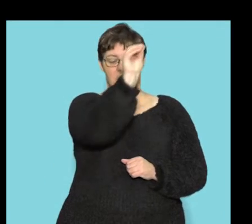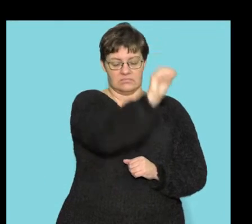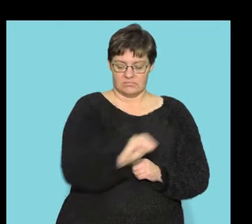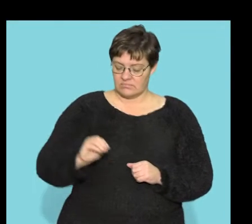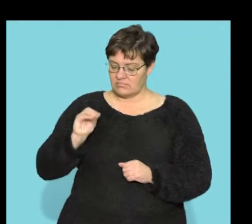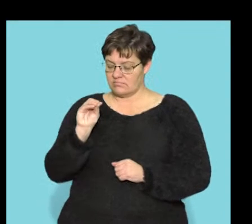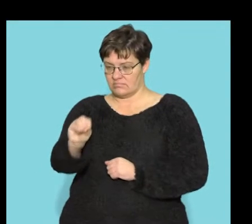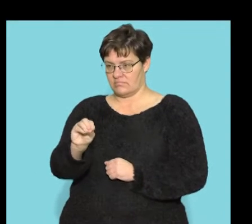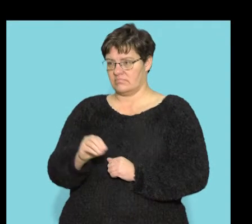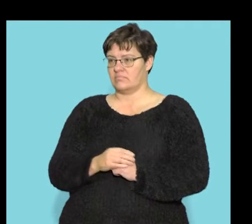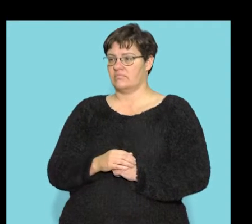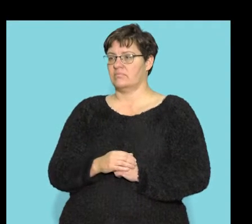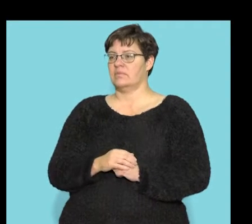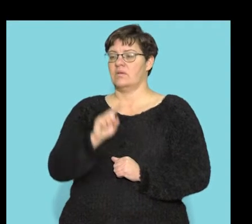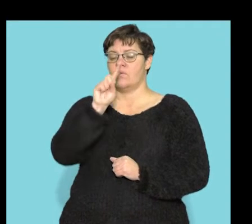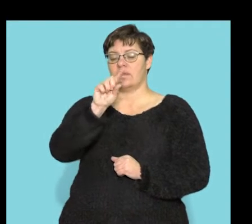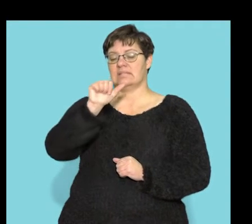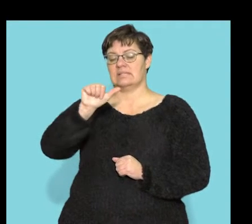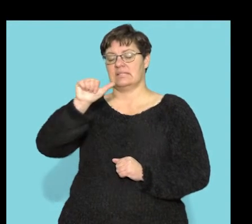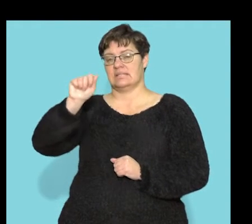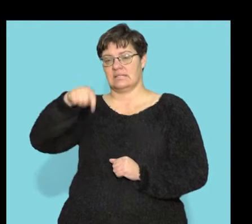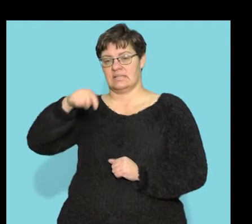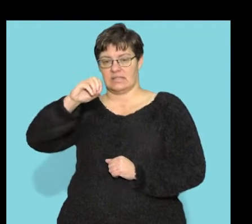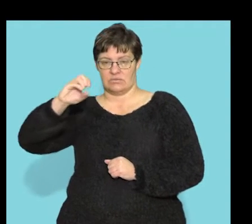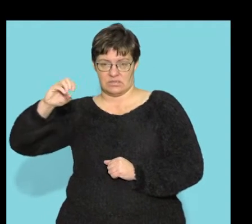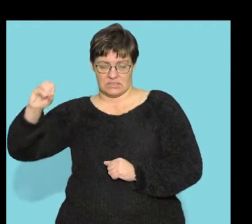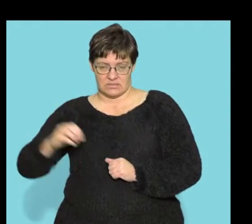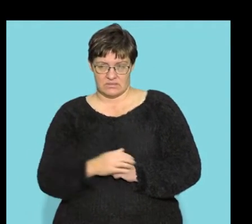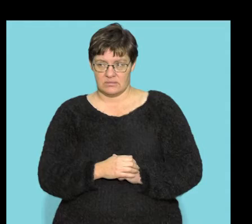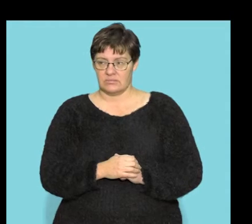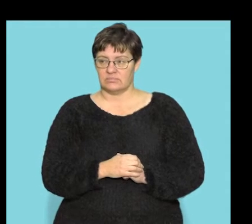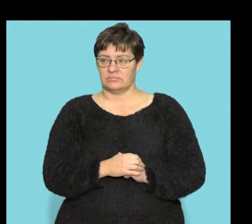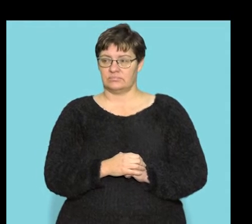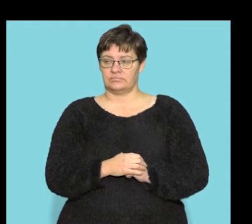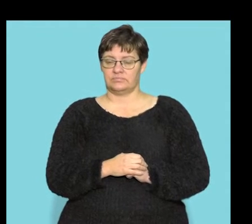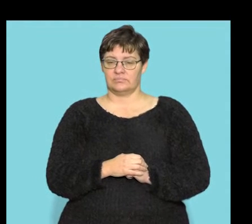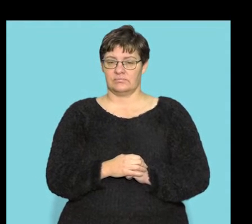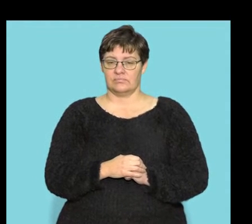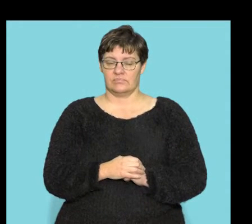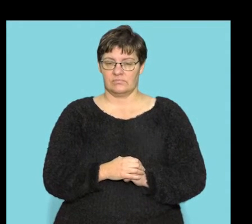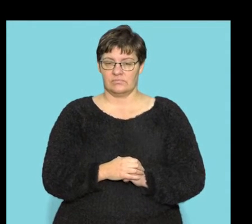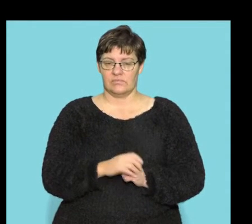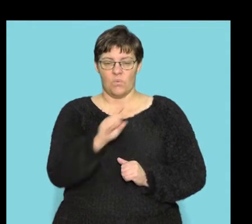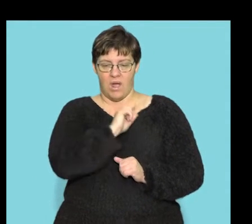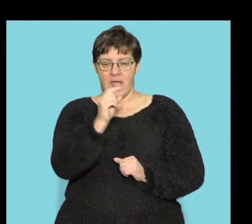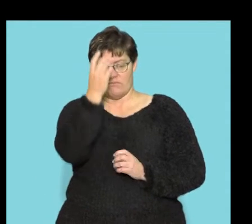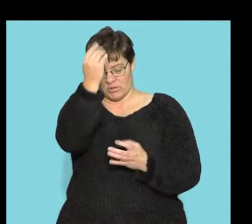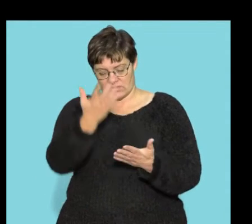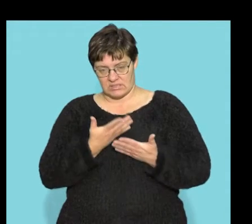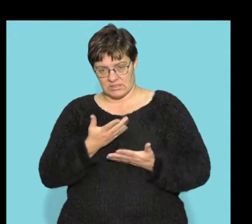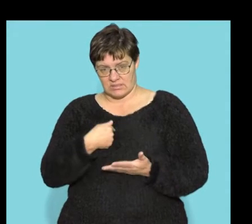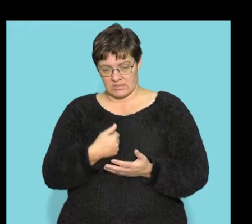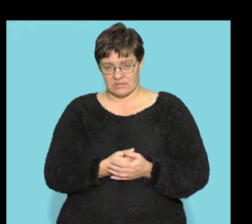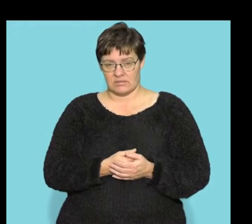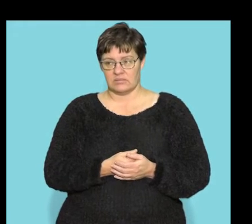factory overheads. Depreciation on factory plant 166,000 as per the given information. Now we